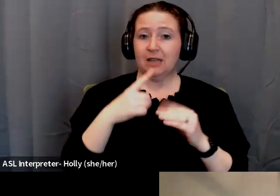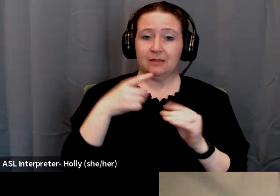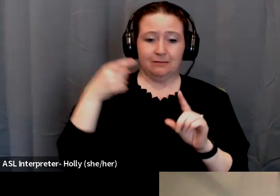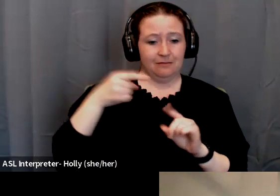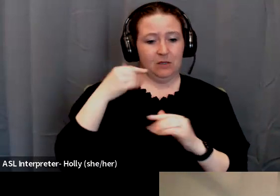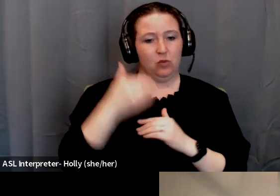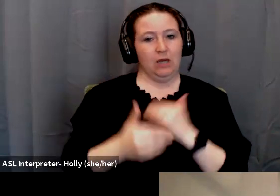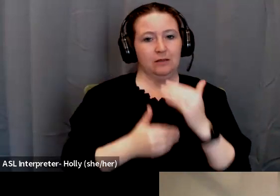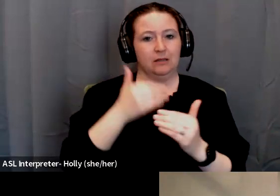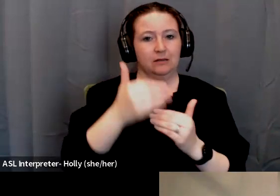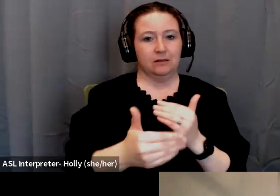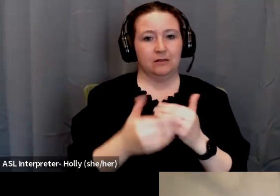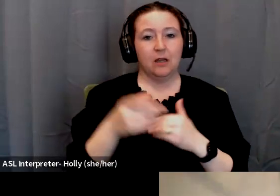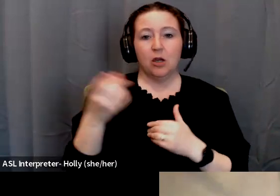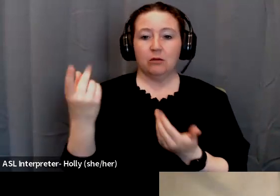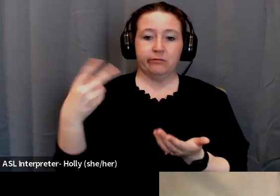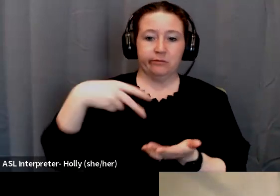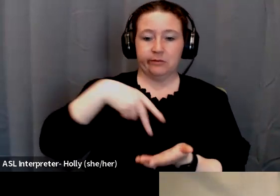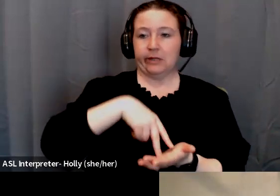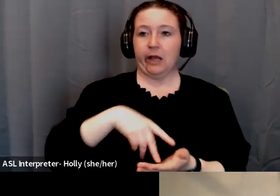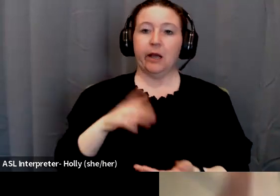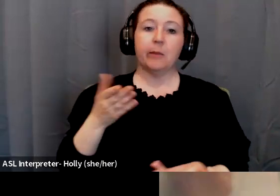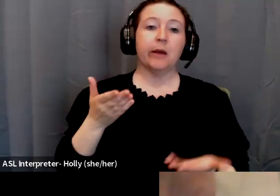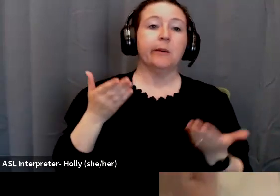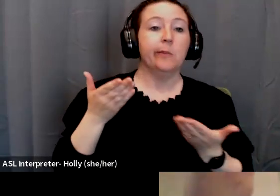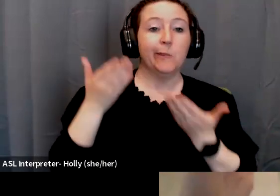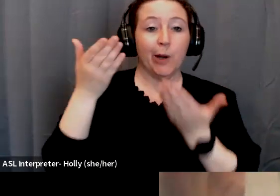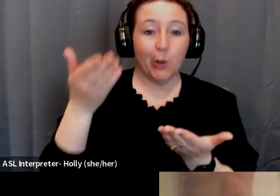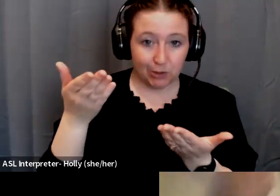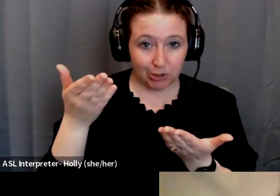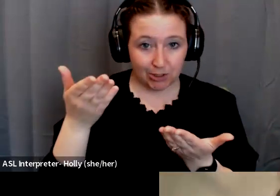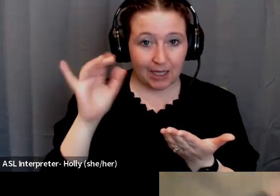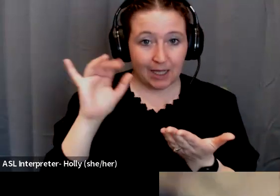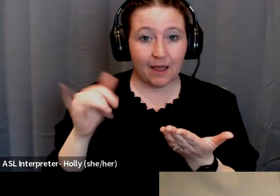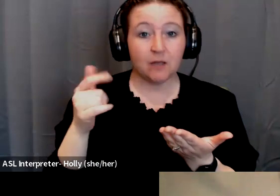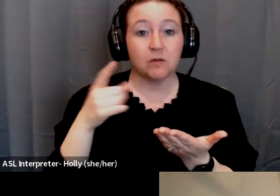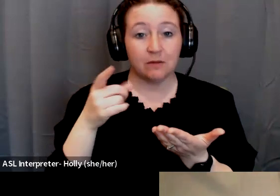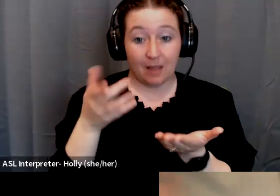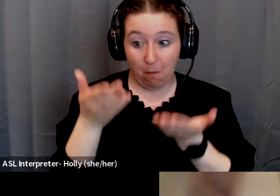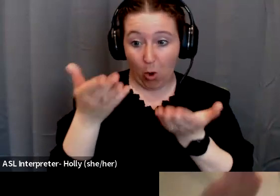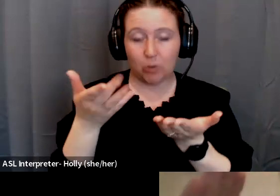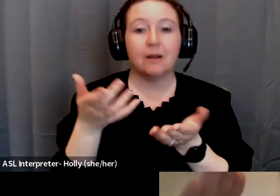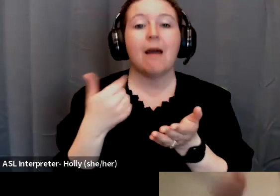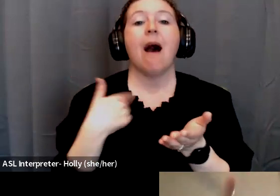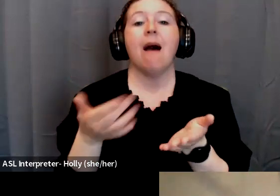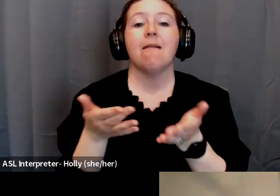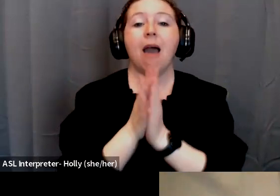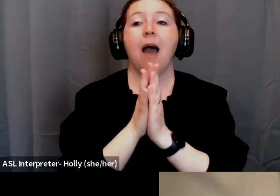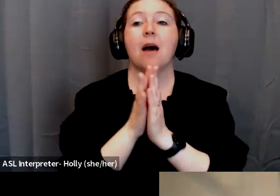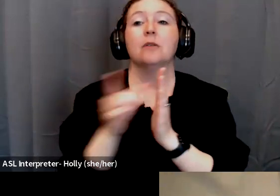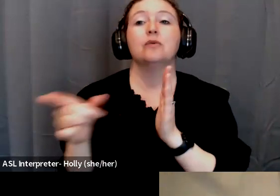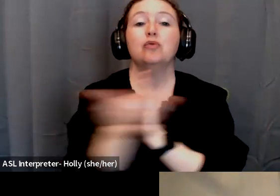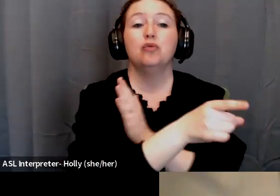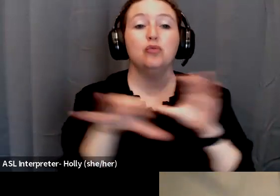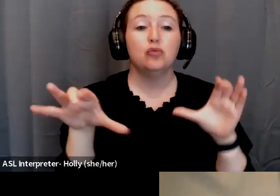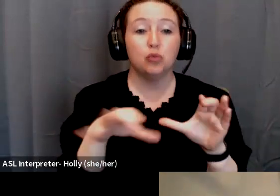about you stand up, you make a motion, which is your ask to the body to take an action. You have at